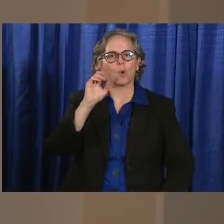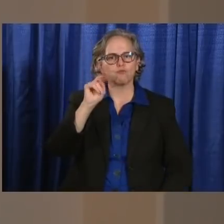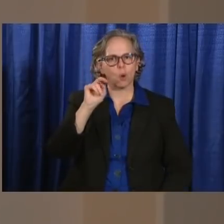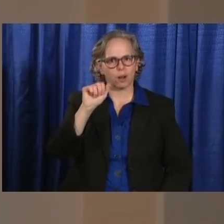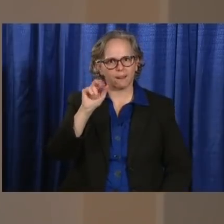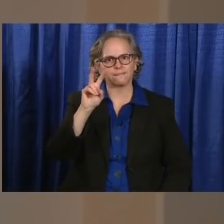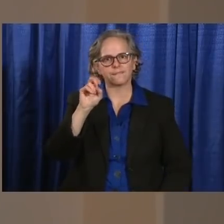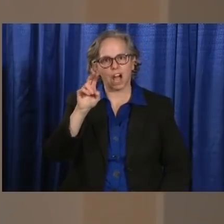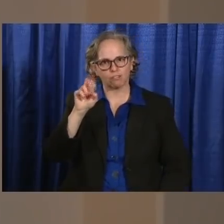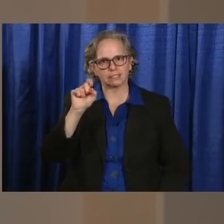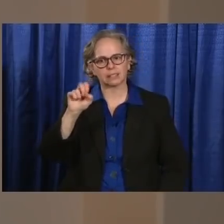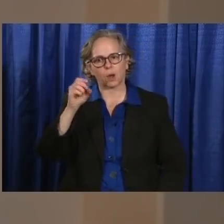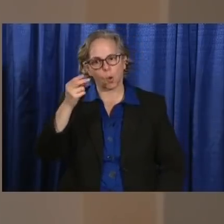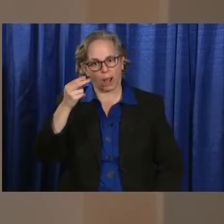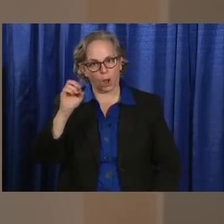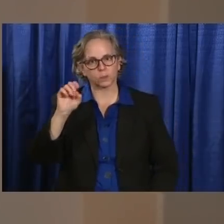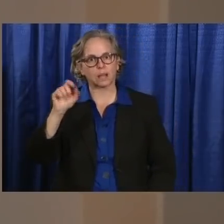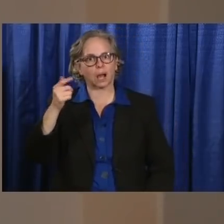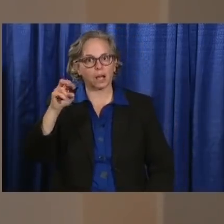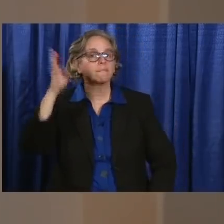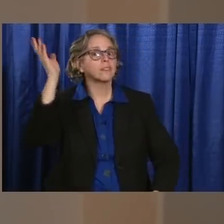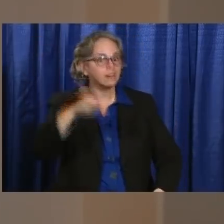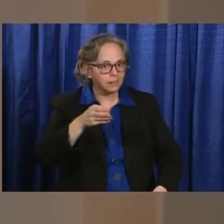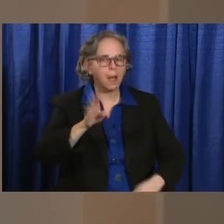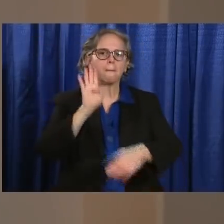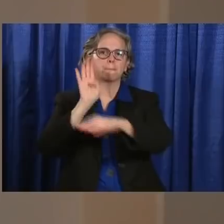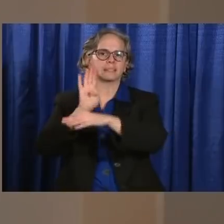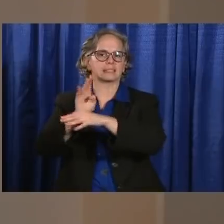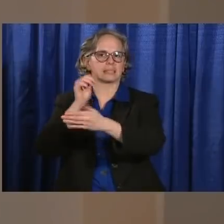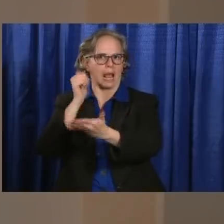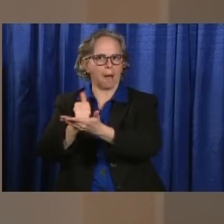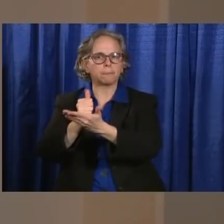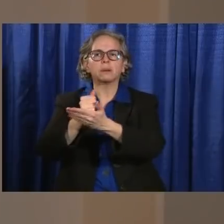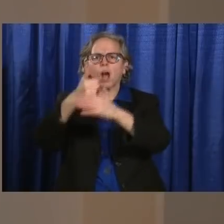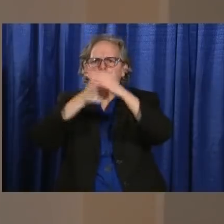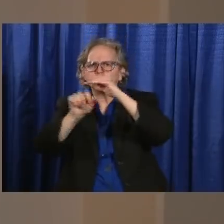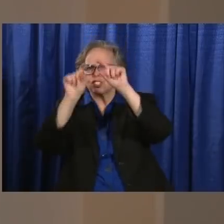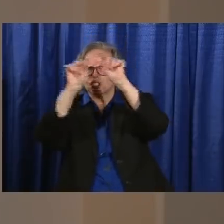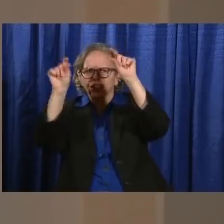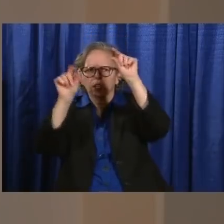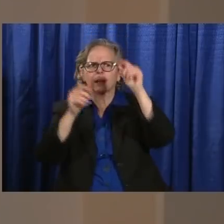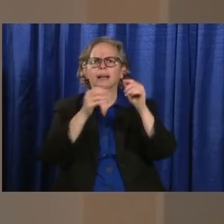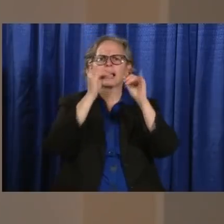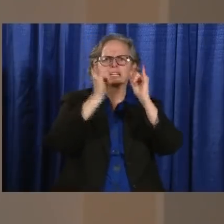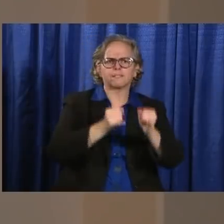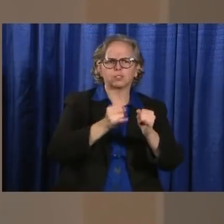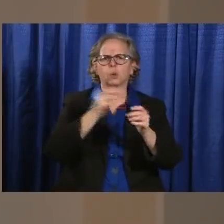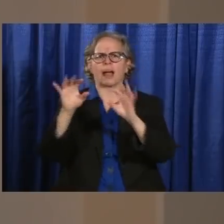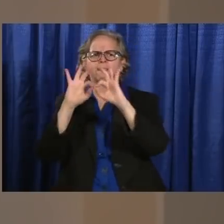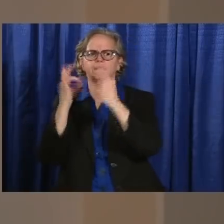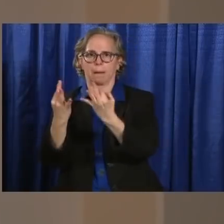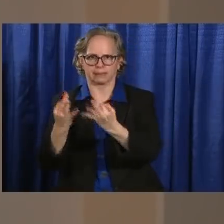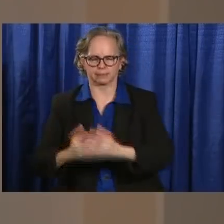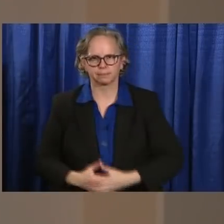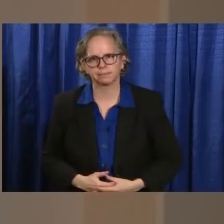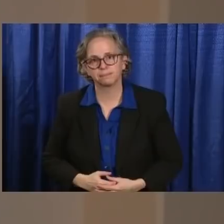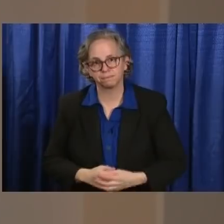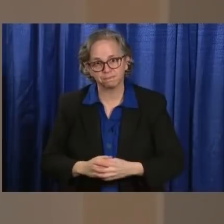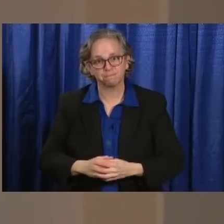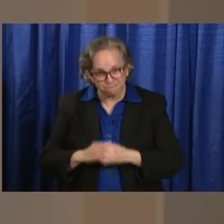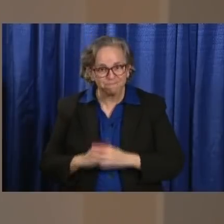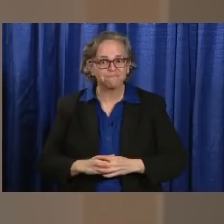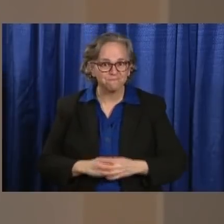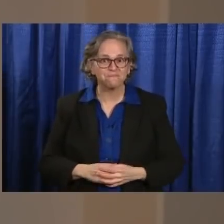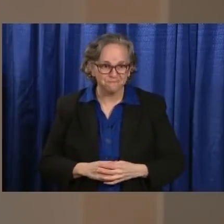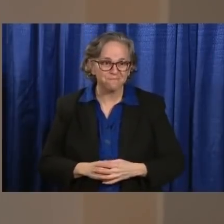coronavirus.ohio.gov/business help, and it's under the Individuals and Family tab on that website. And, you know, I was thinking about